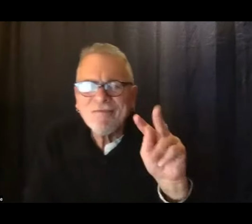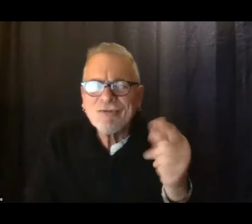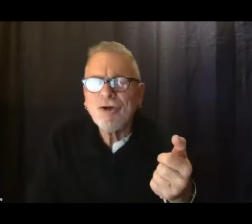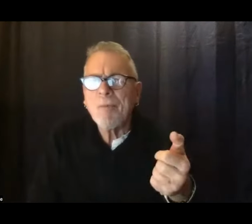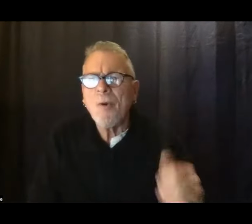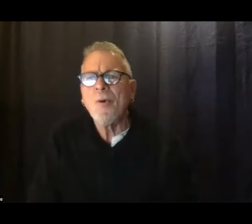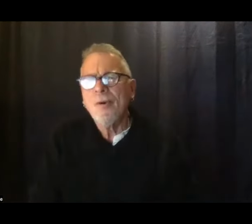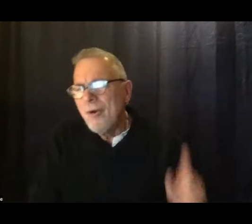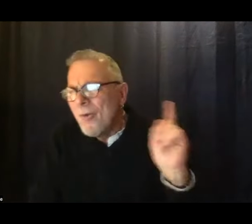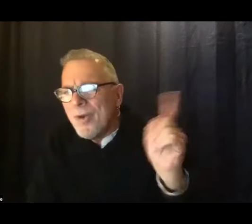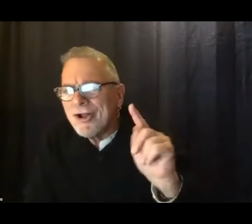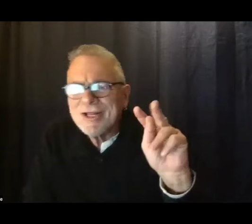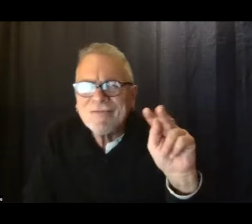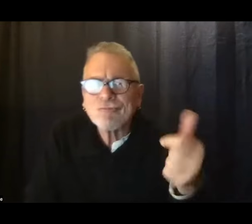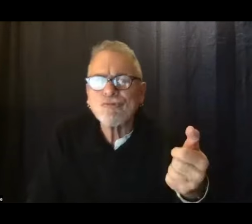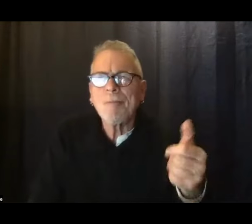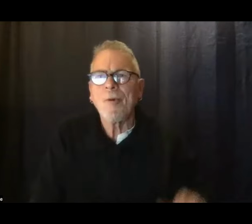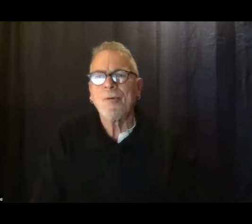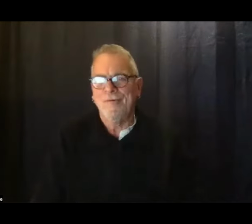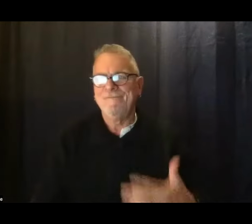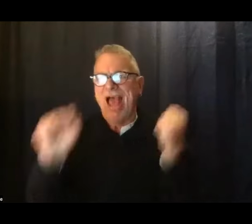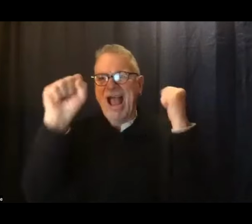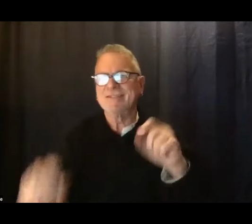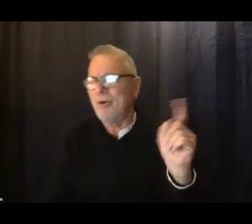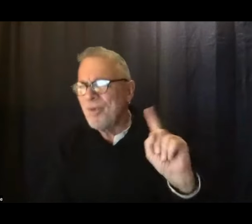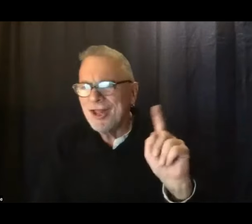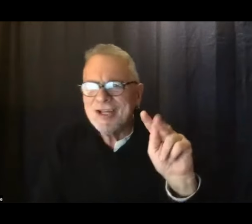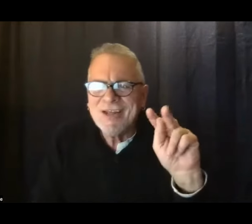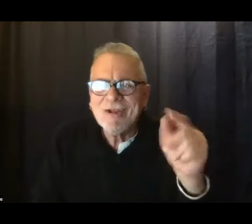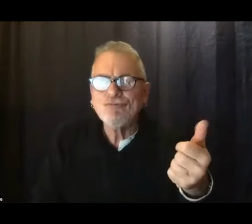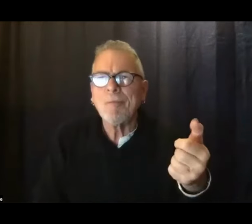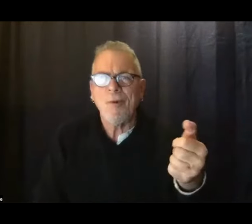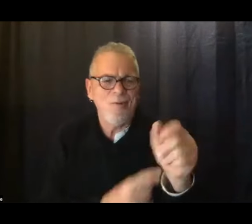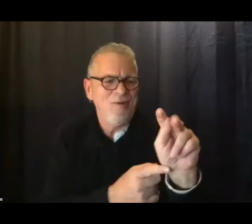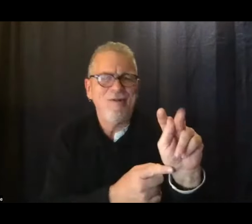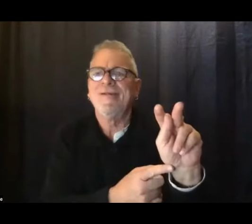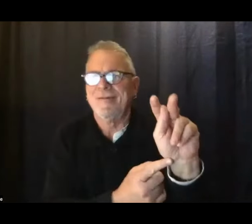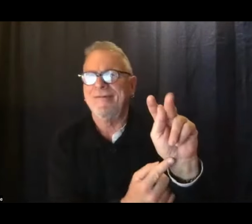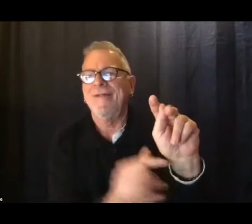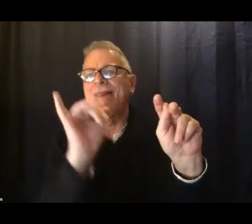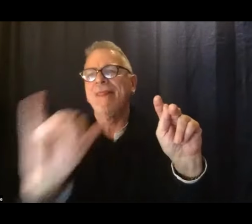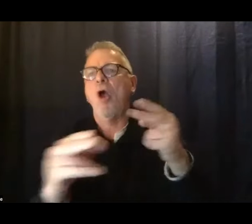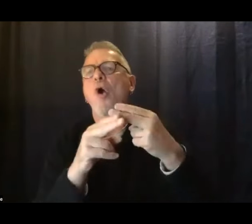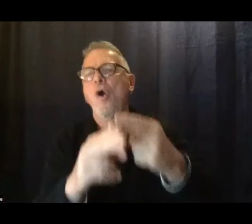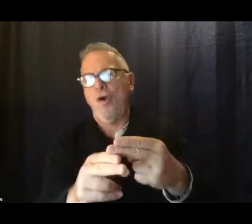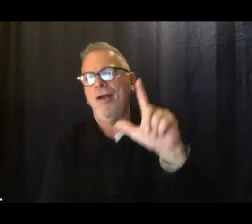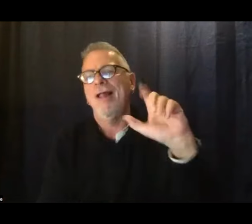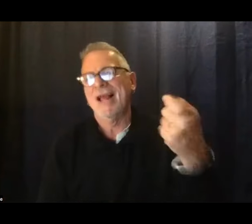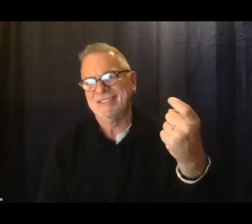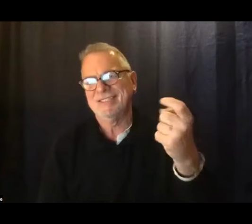letters, and then remote. Where's the TV remote at? And it's fast too,